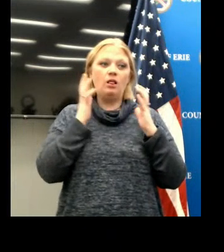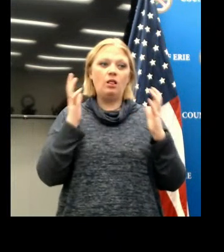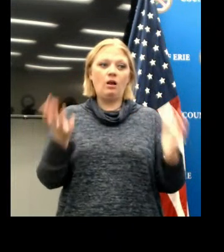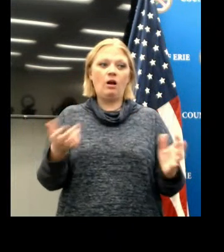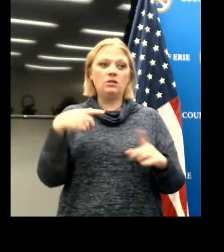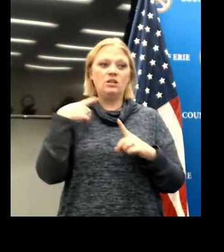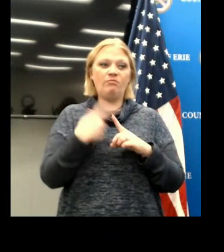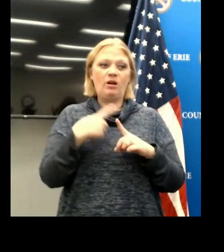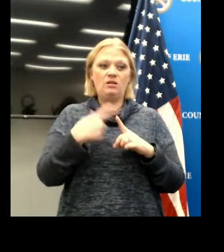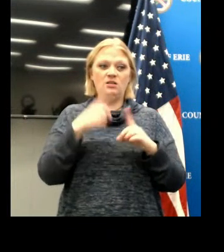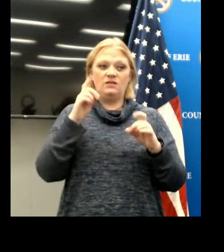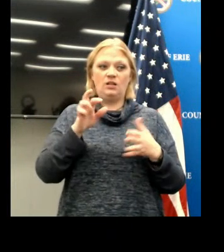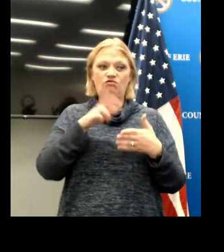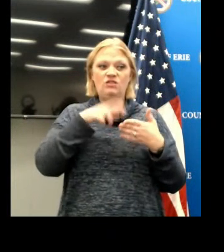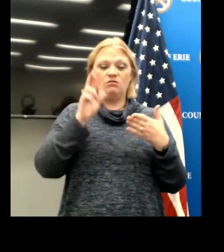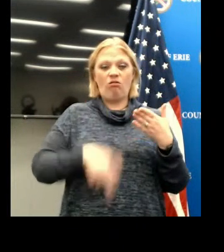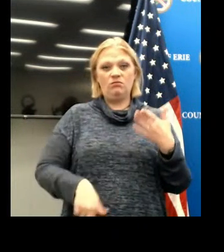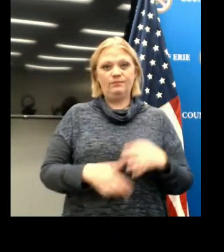positive test results.